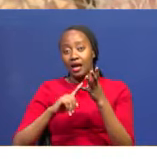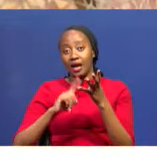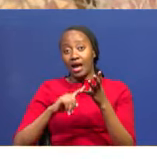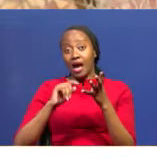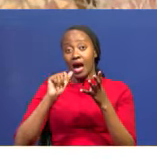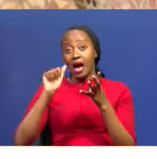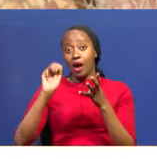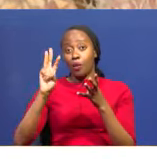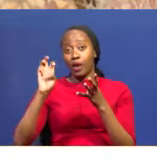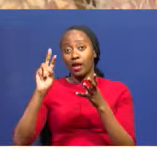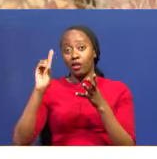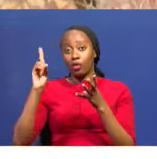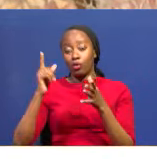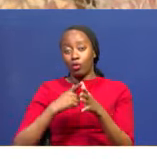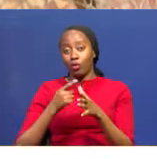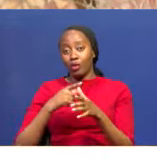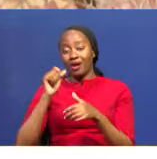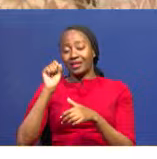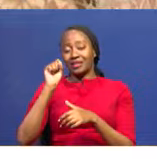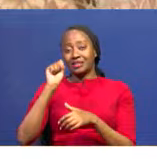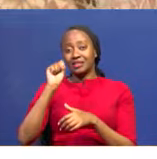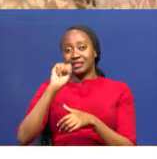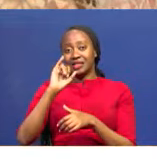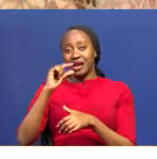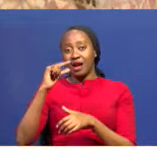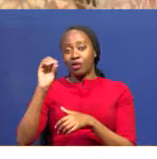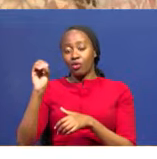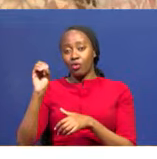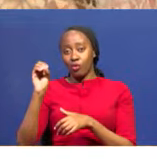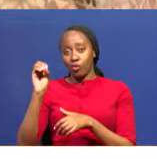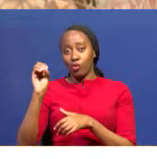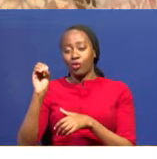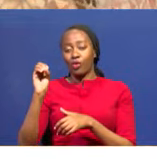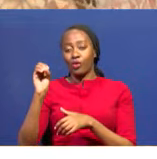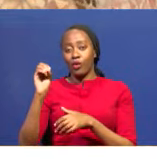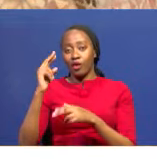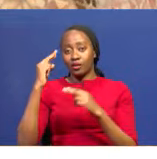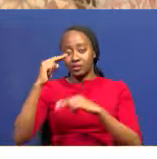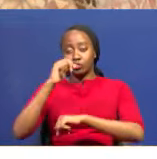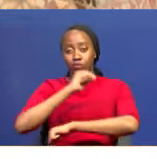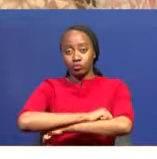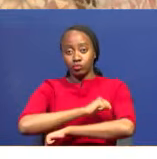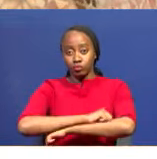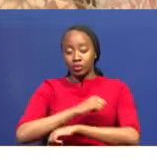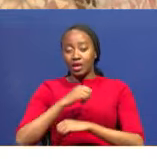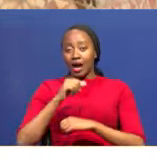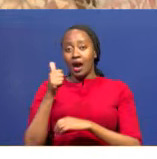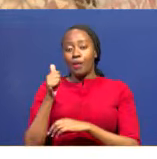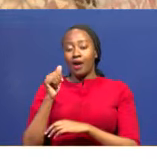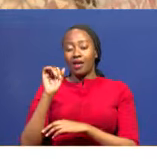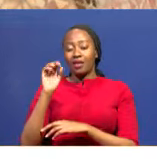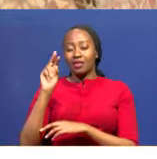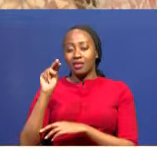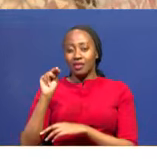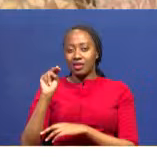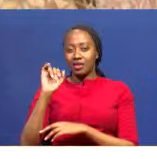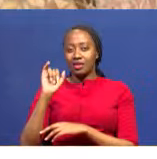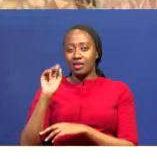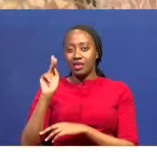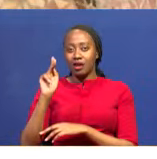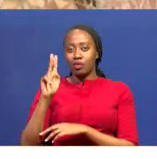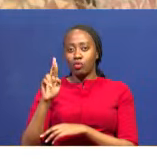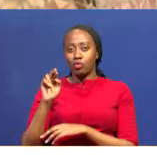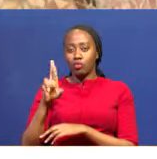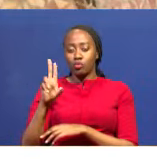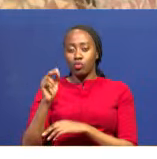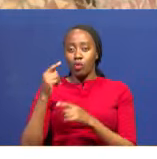Excellence, Kangeso Boys High School, Kwe Primary, Ongora Primary, and Nyakuru Primary. In 2000,